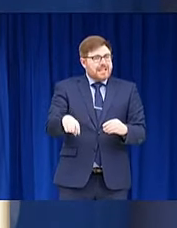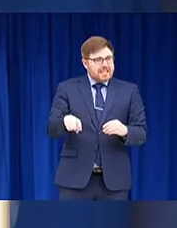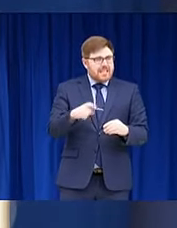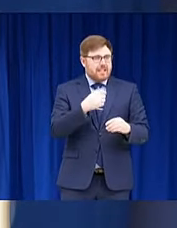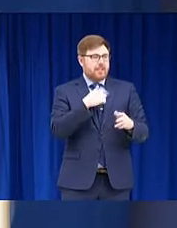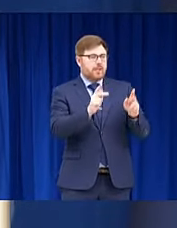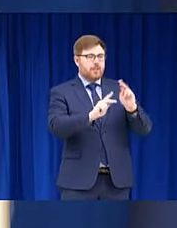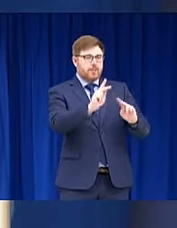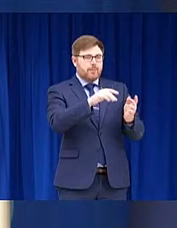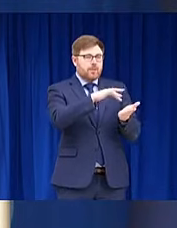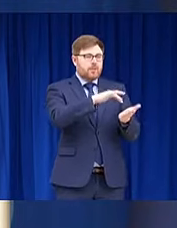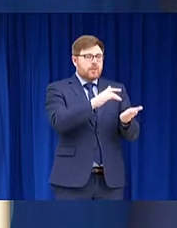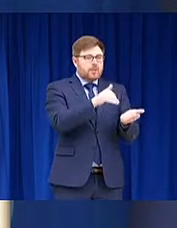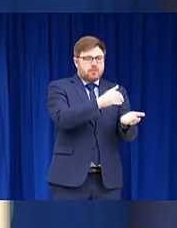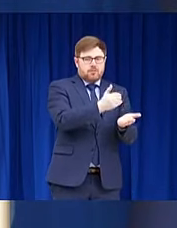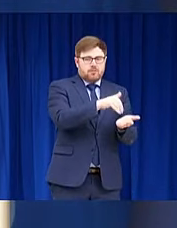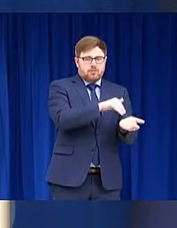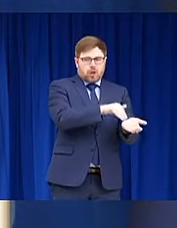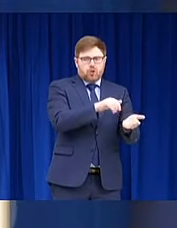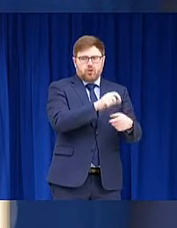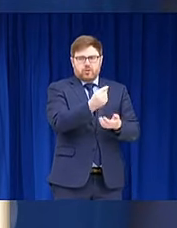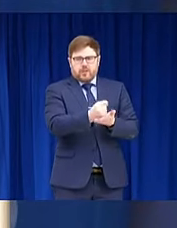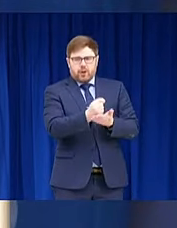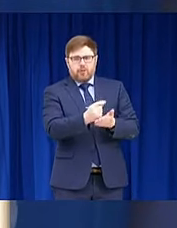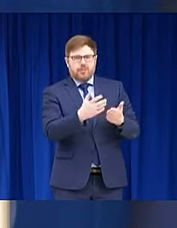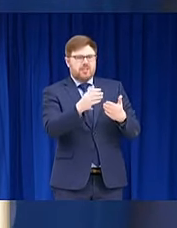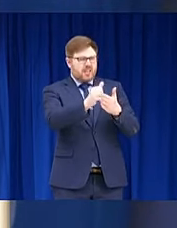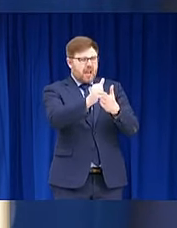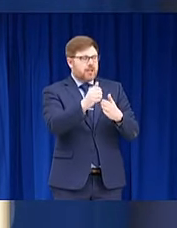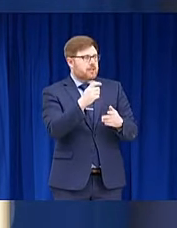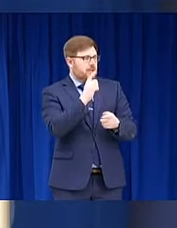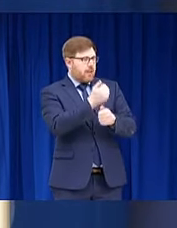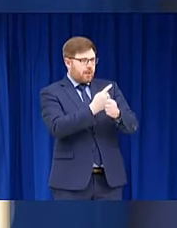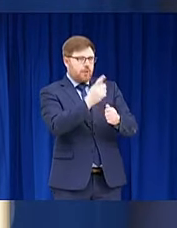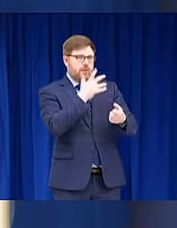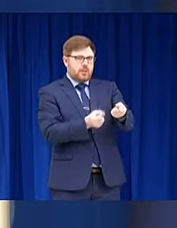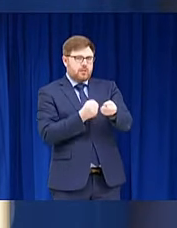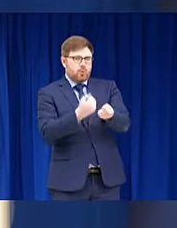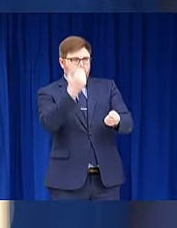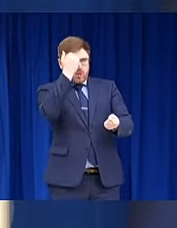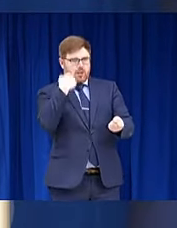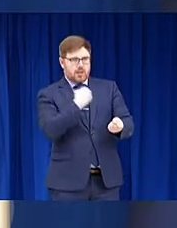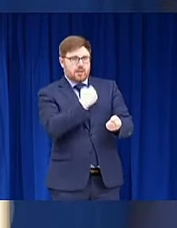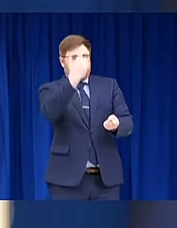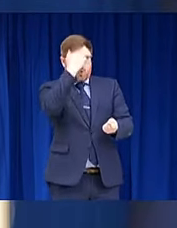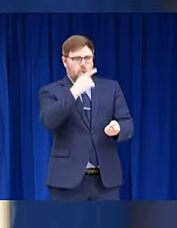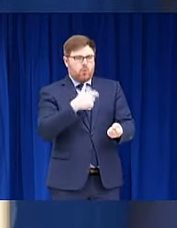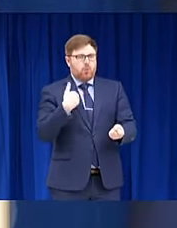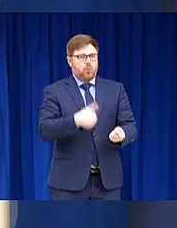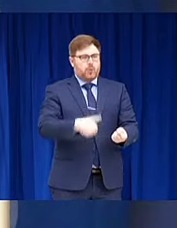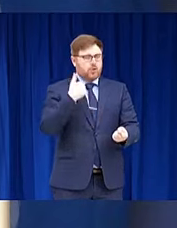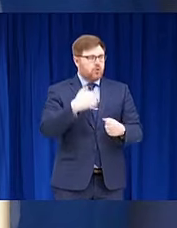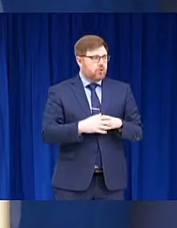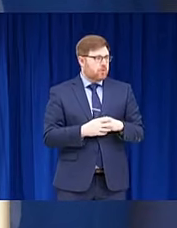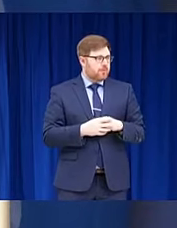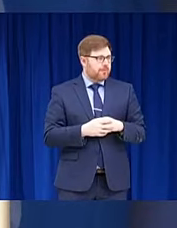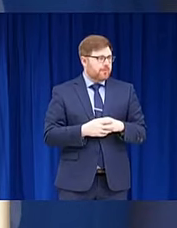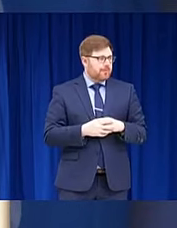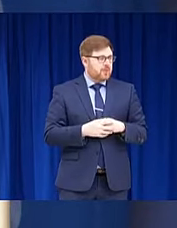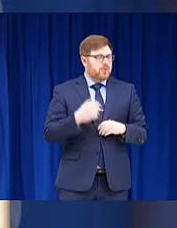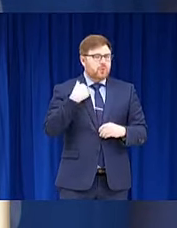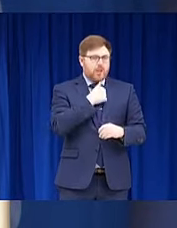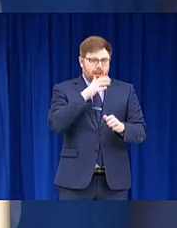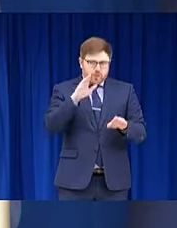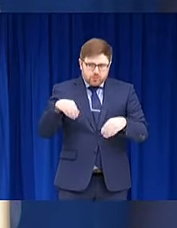apathy. We need leaders who challenge social and systemic barriers and discrimination that prevent everyone the opportunity to